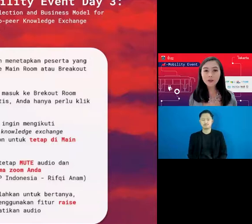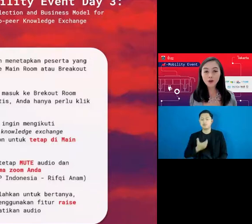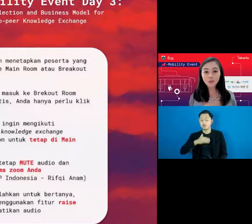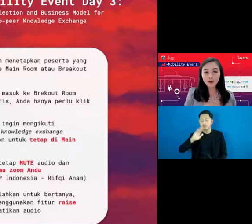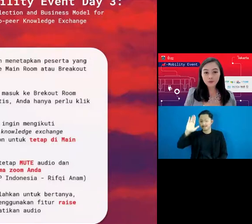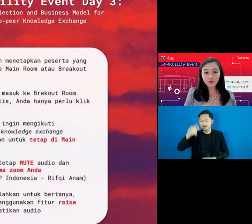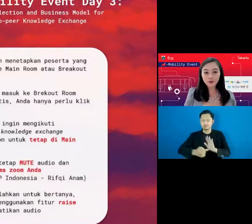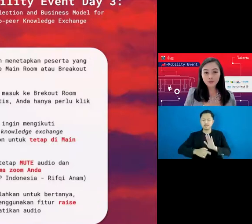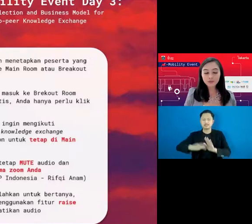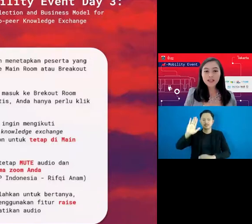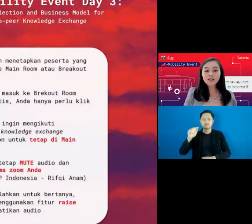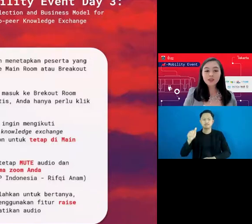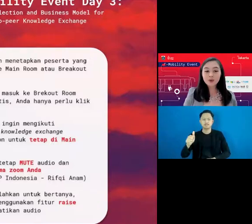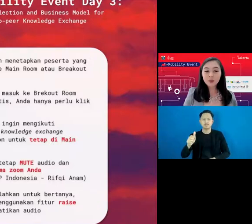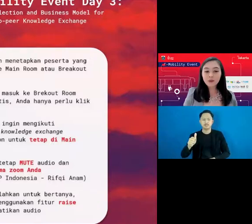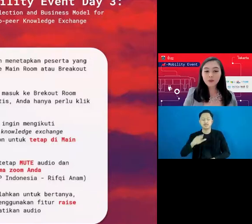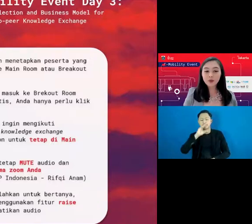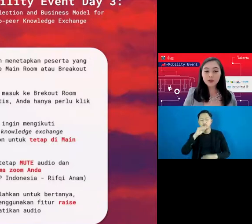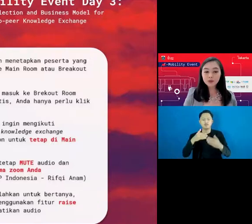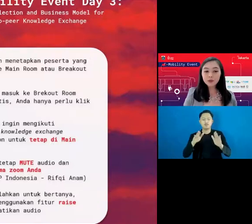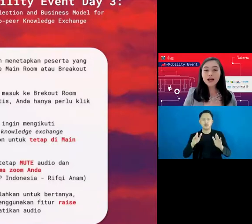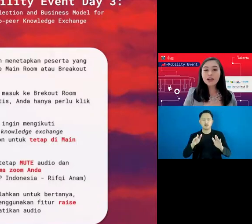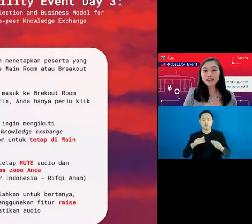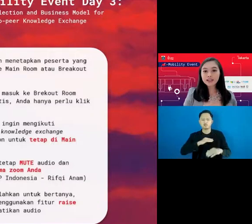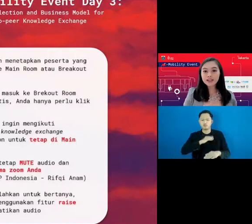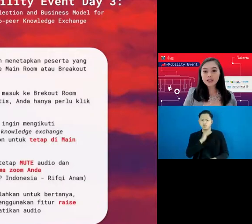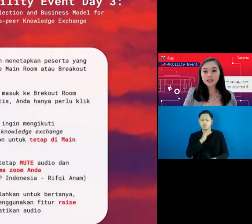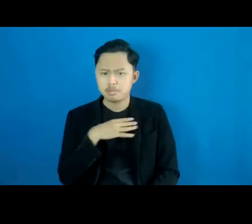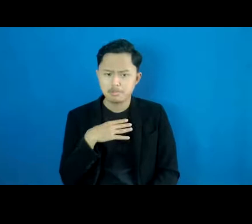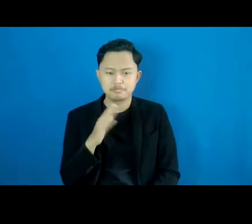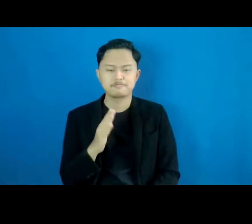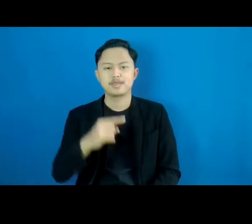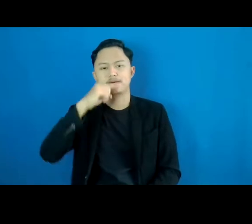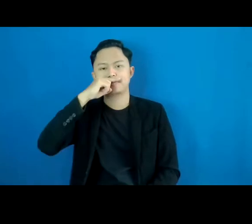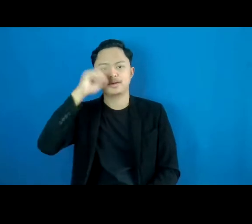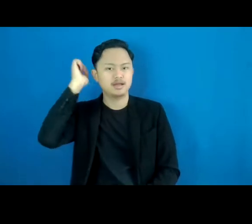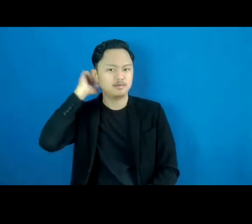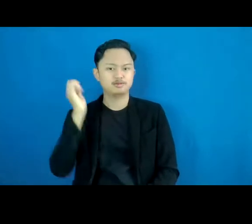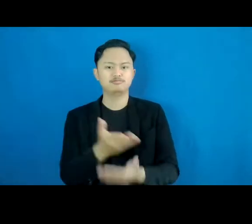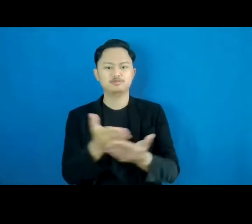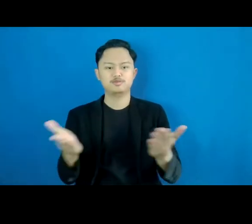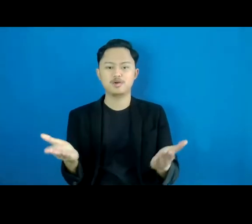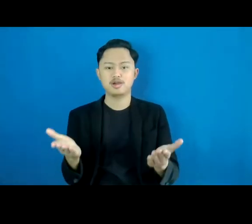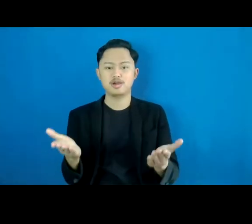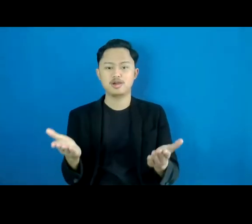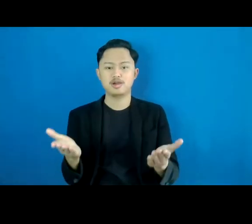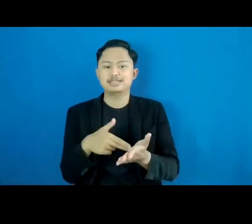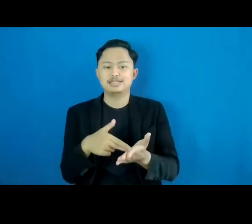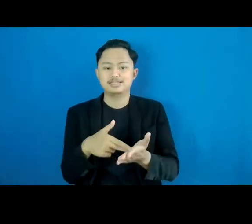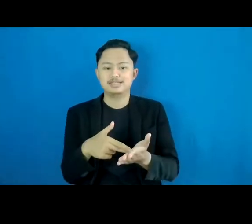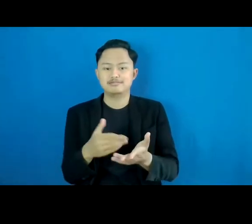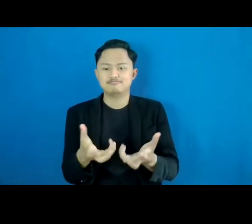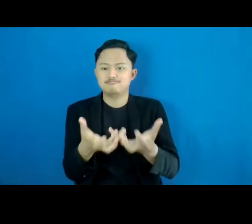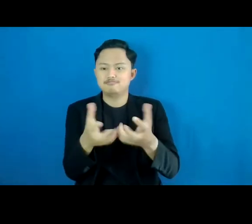unmute your microphone. So without further ado, ladies and gentlemen, I will allow you to enter the breakout